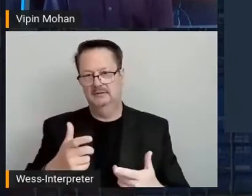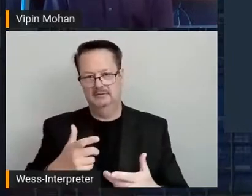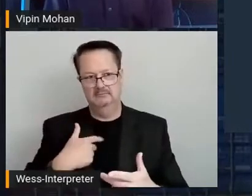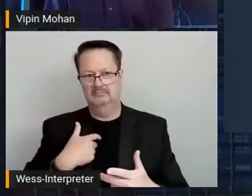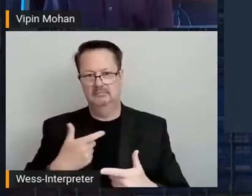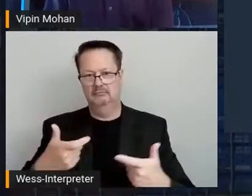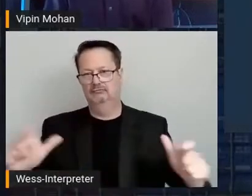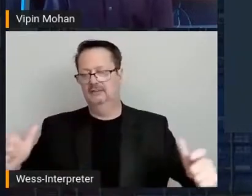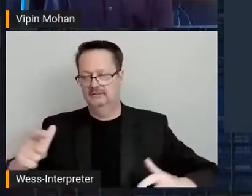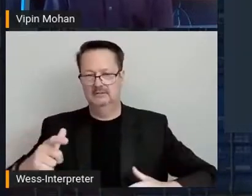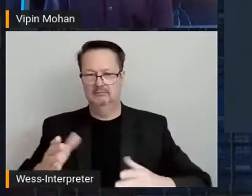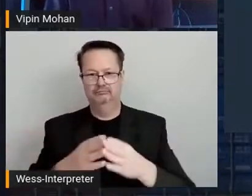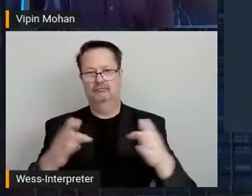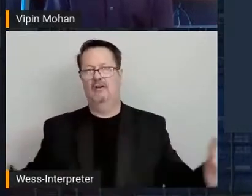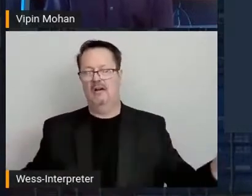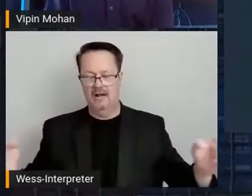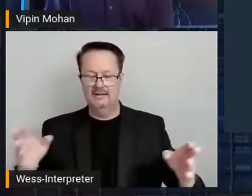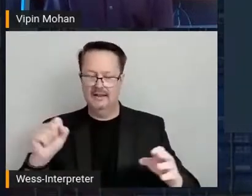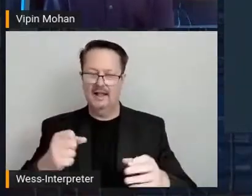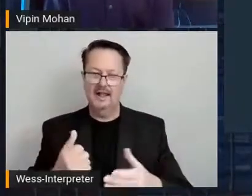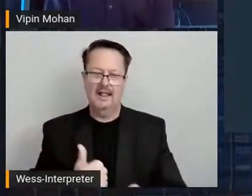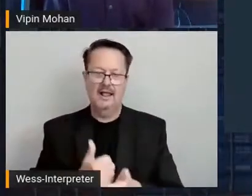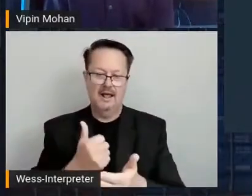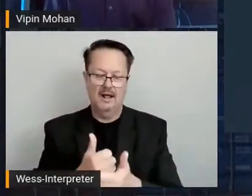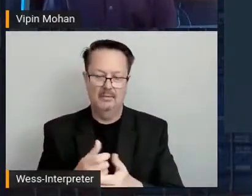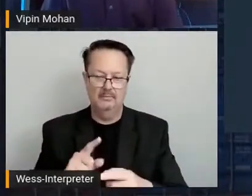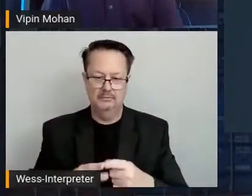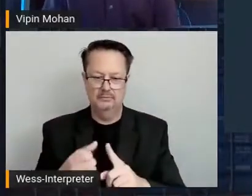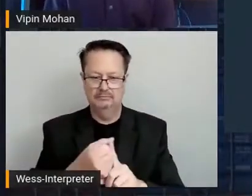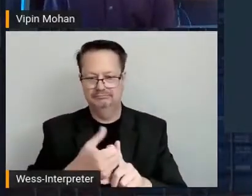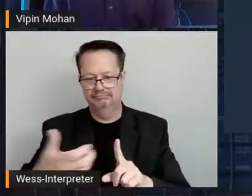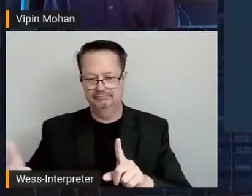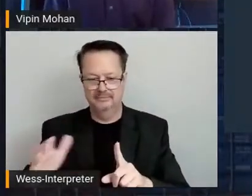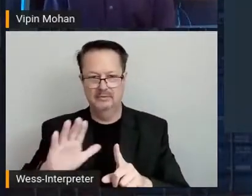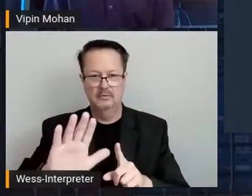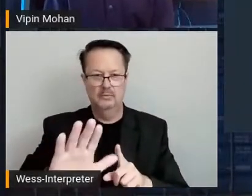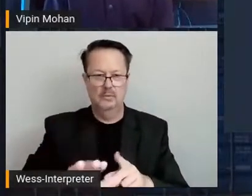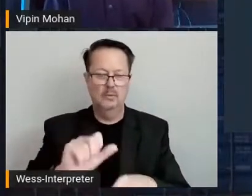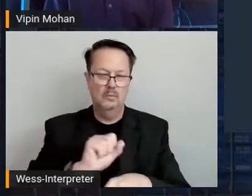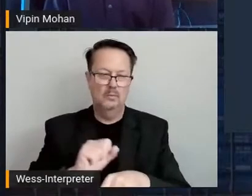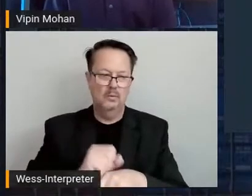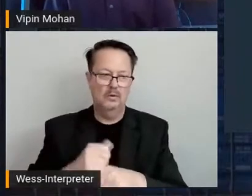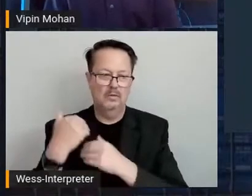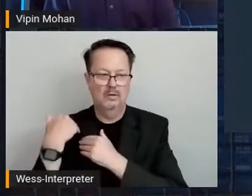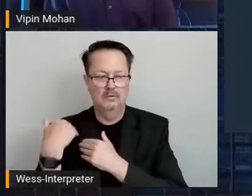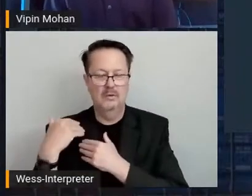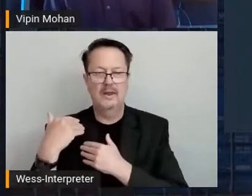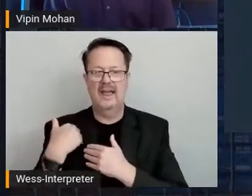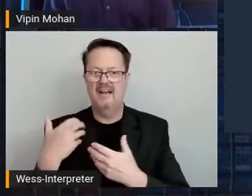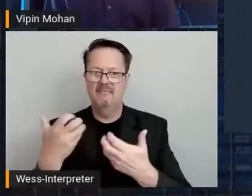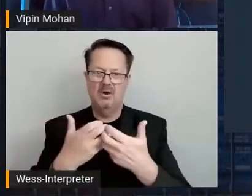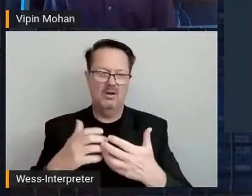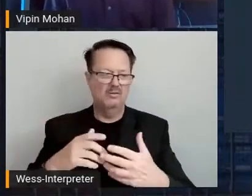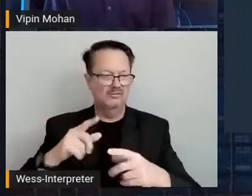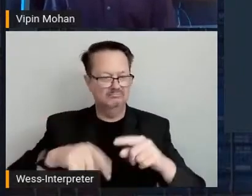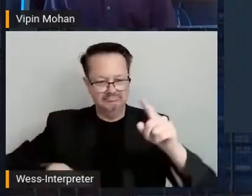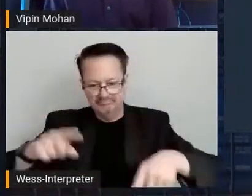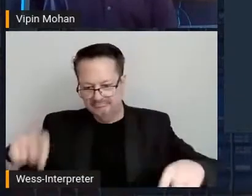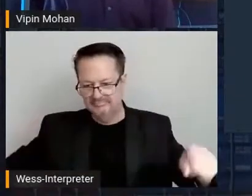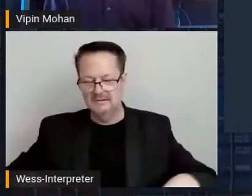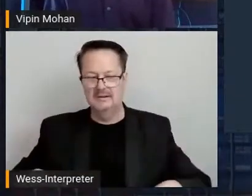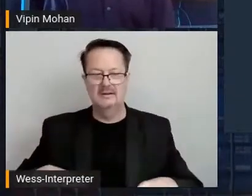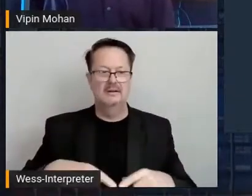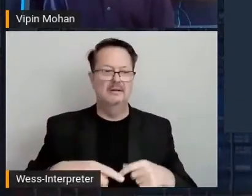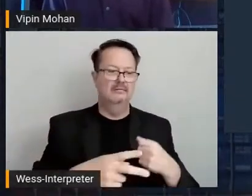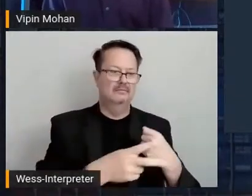help augment your EKS Anywhere workloads. So we have partners who are providing capabilities across foundation, DevOps, monitoring